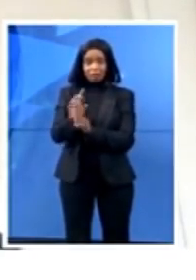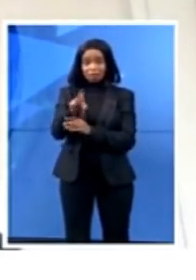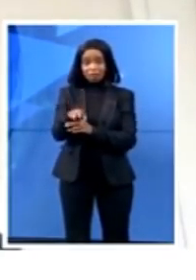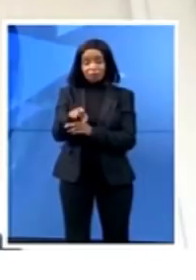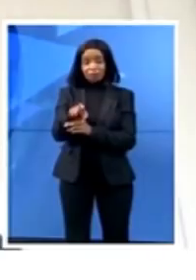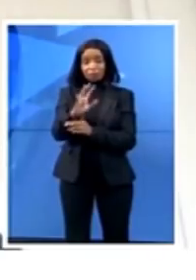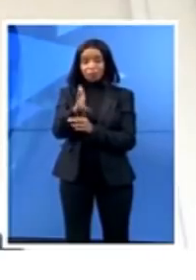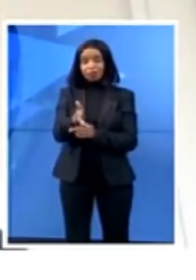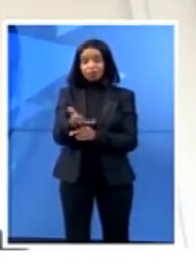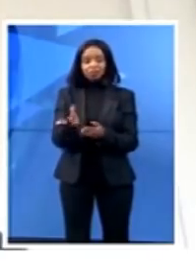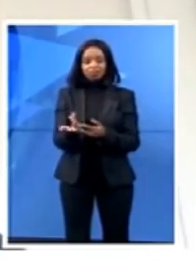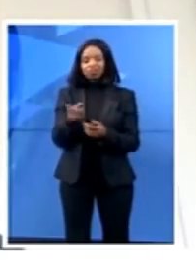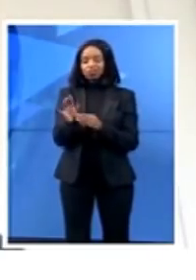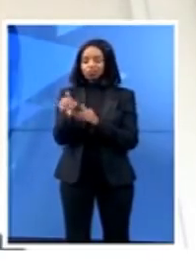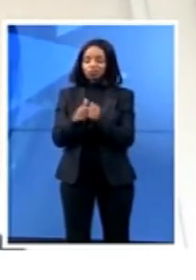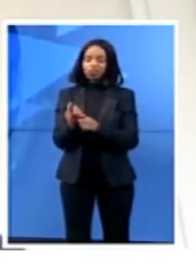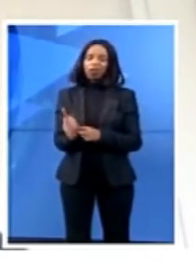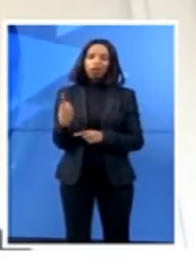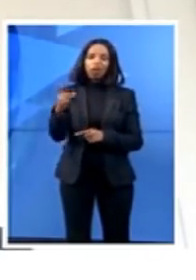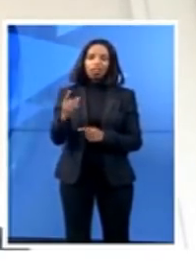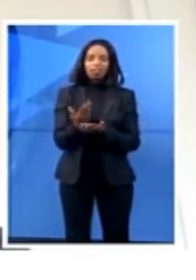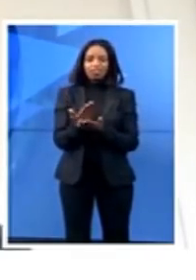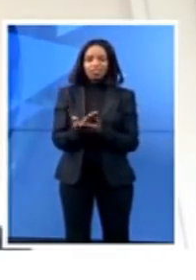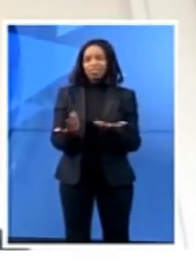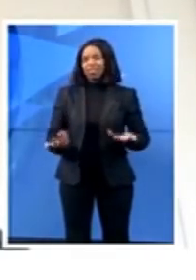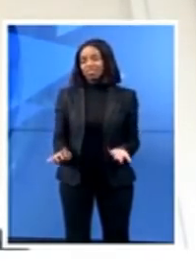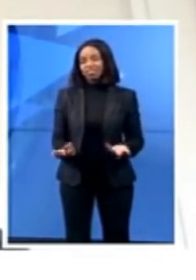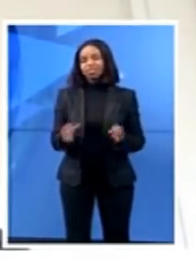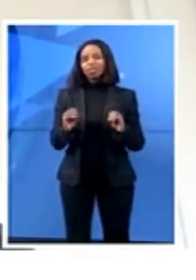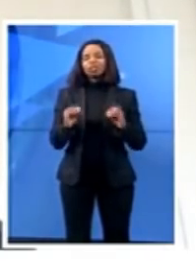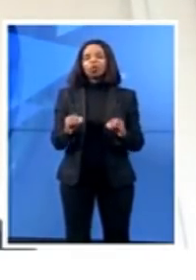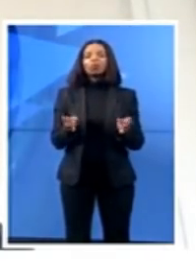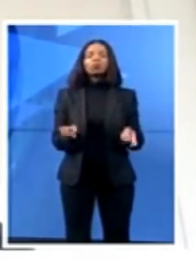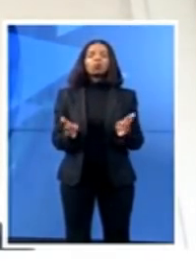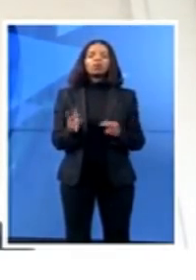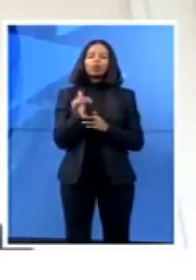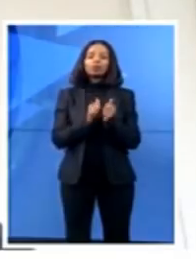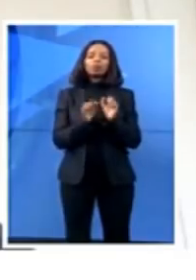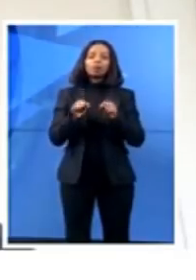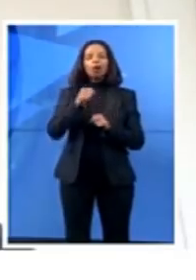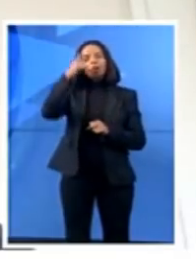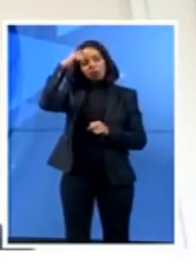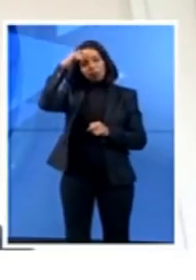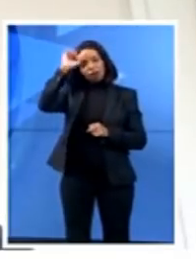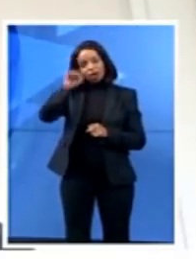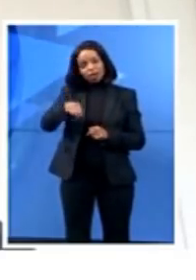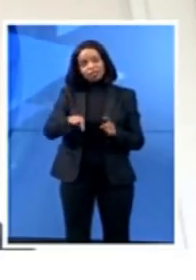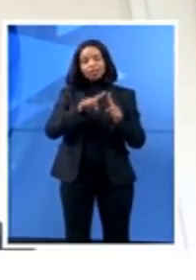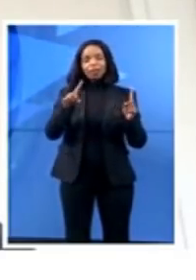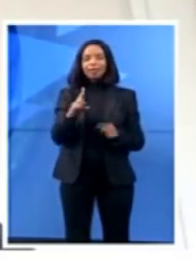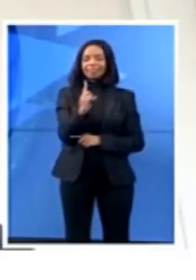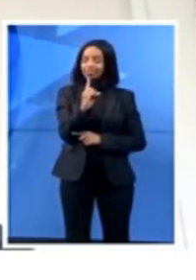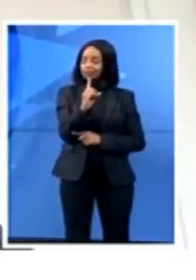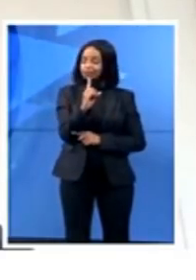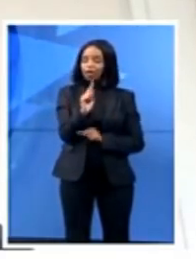certain circumstances, gloves might be wise. But for the ordinary person, just be aware of what you're doing with your hands.